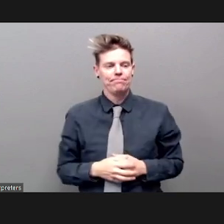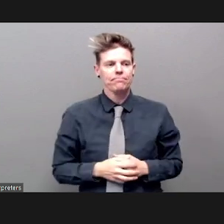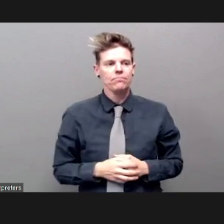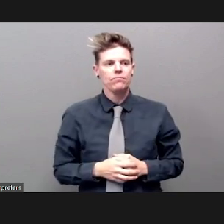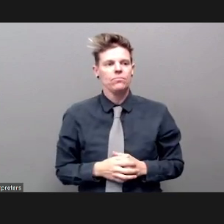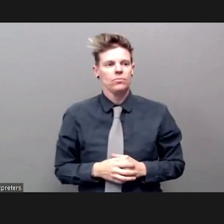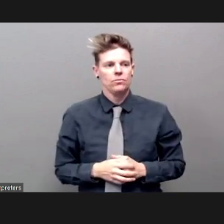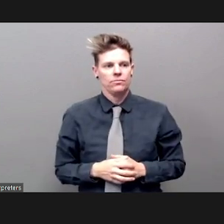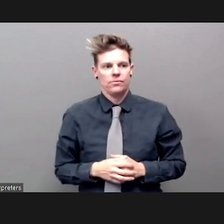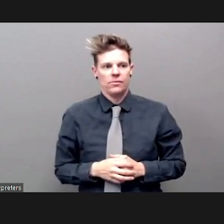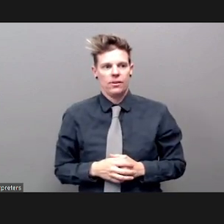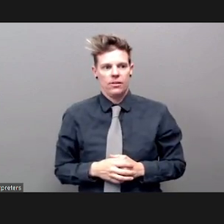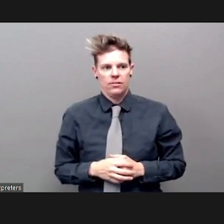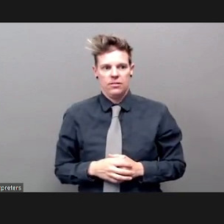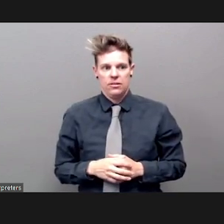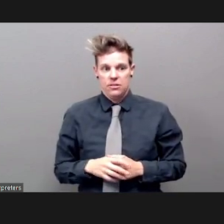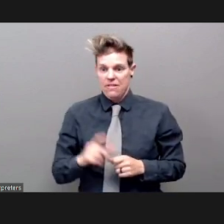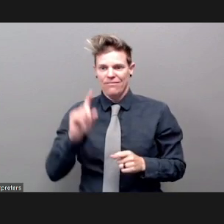COVID. And